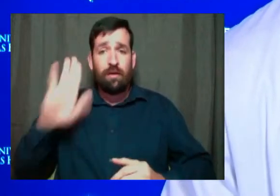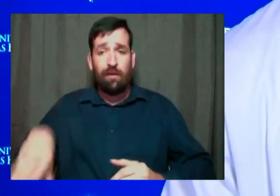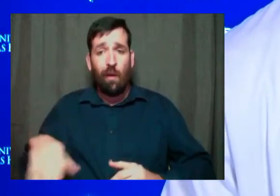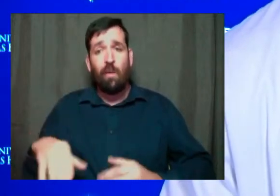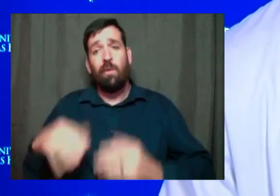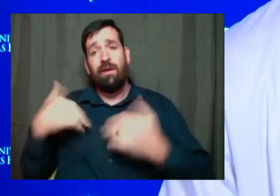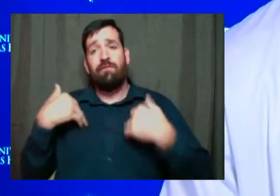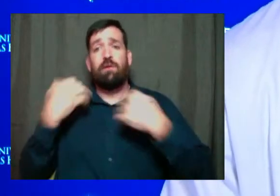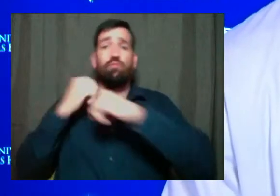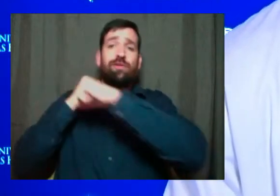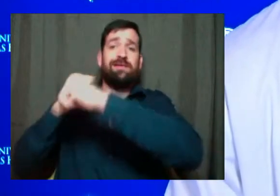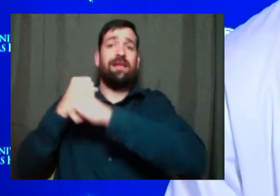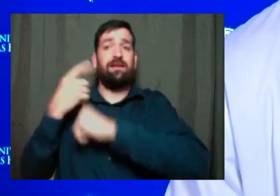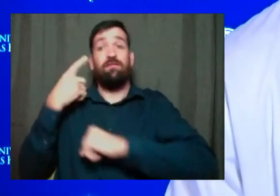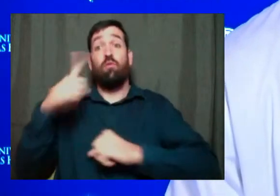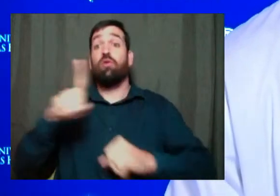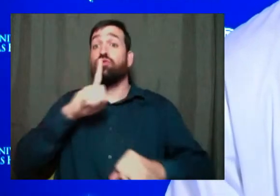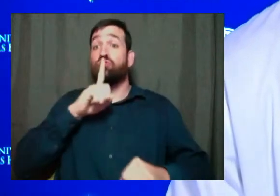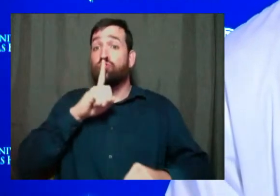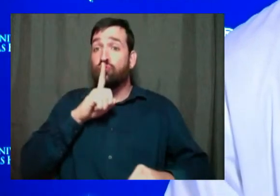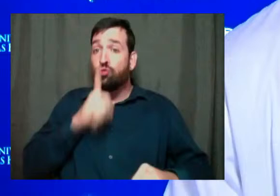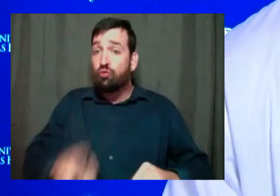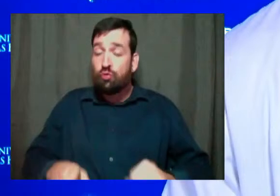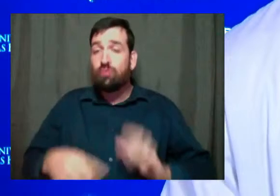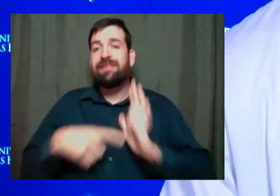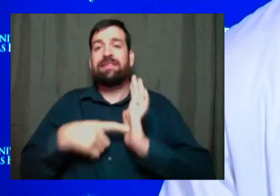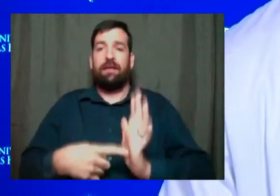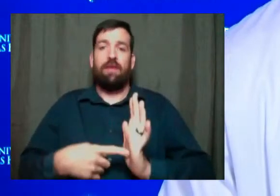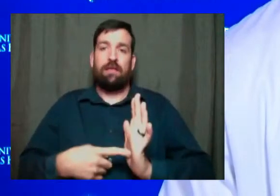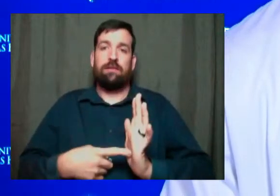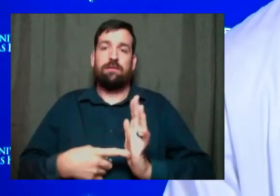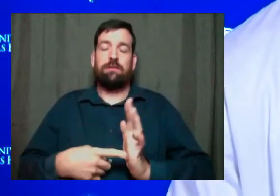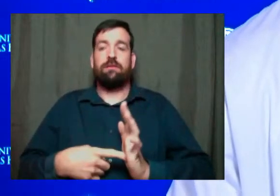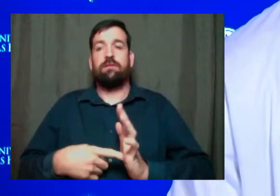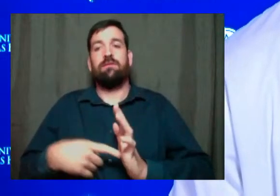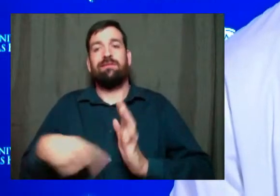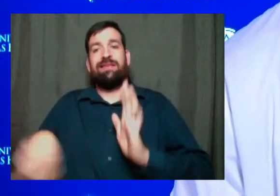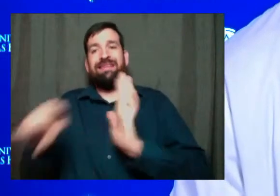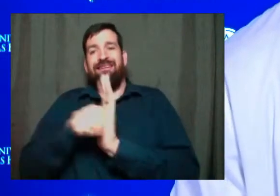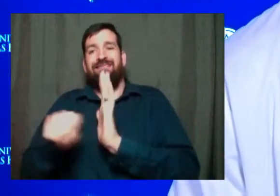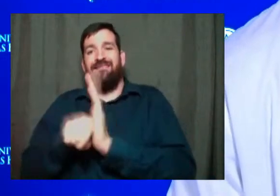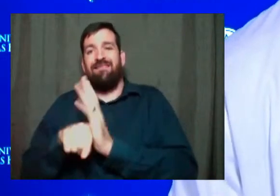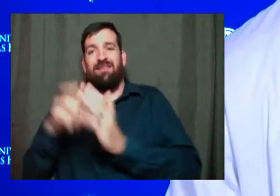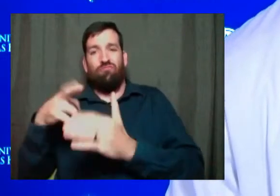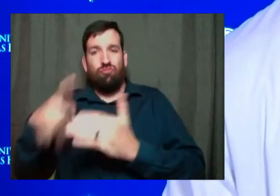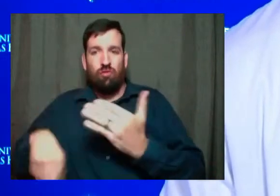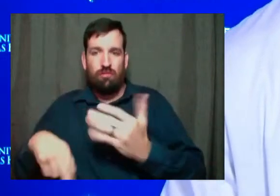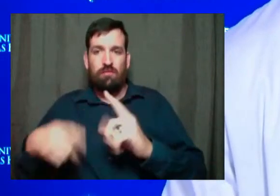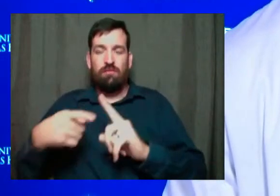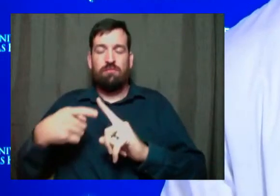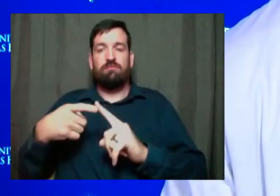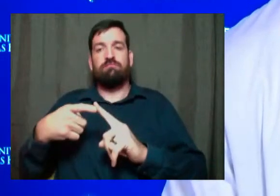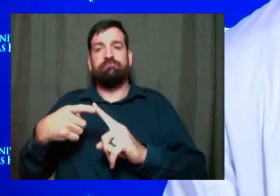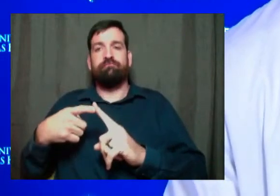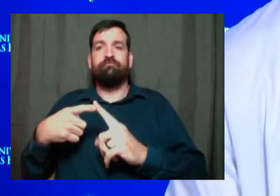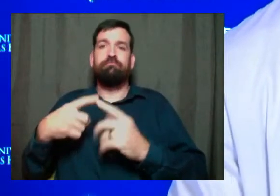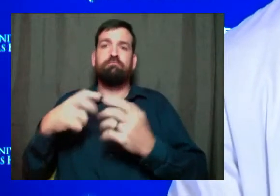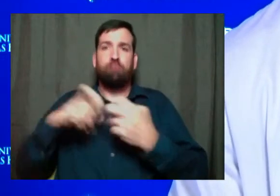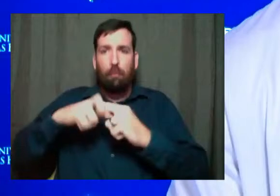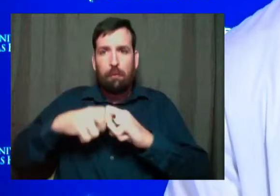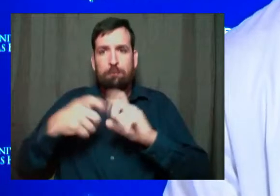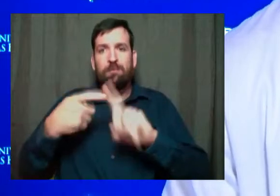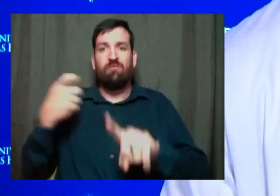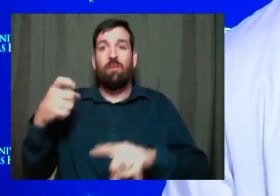the true side effects and the adverse outcomes and the complications that can occur from the